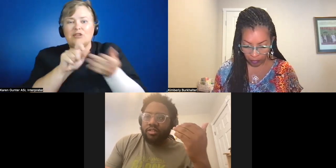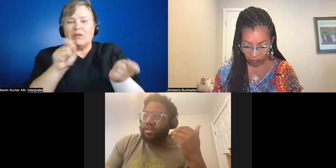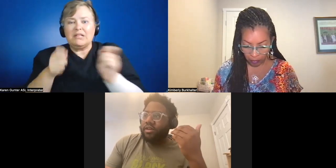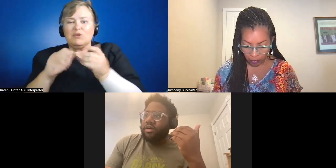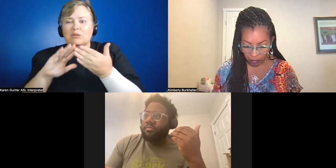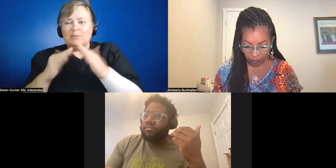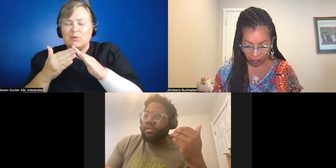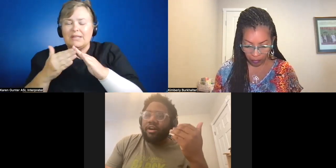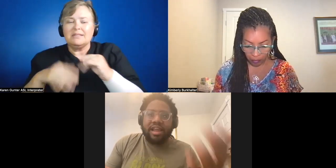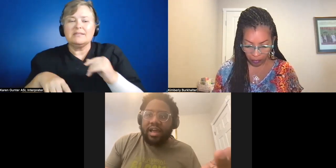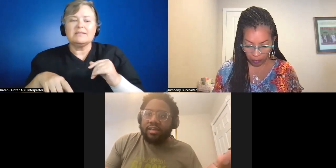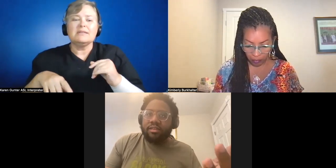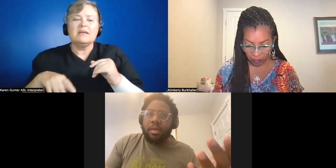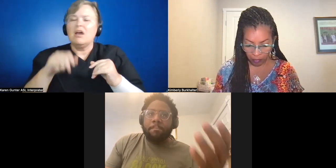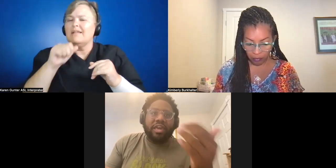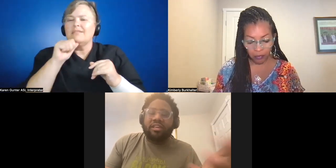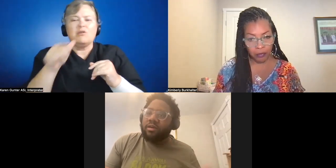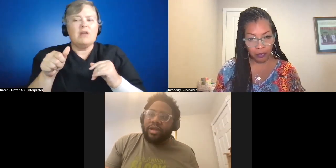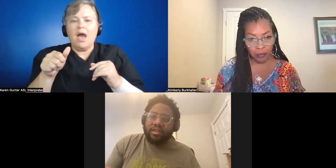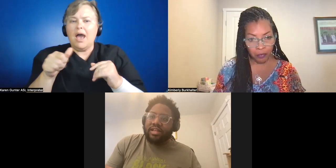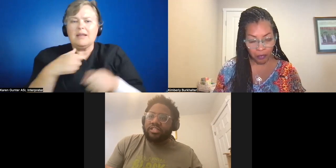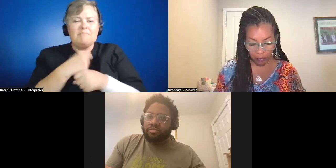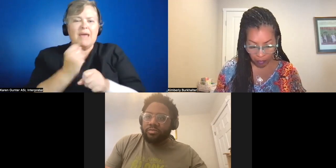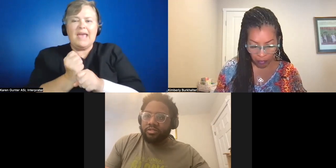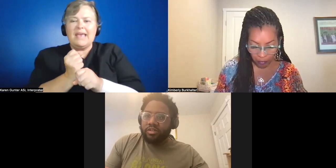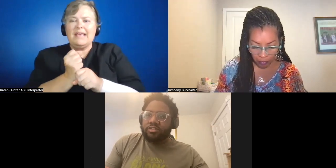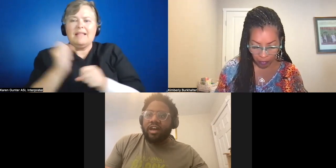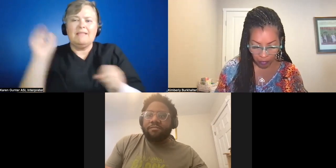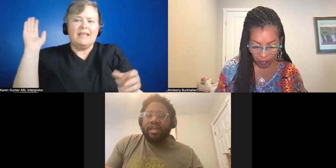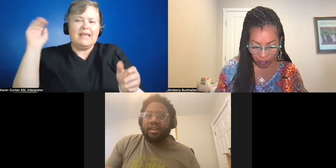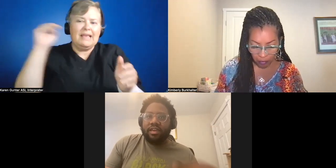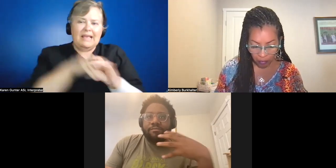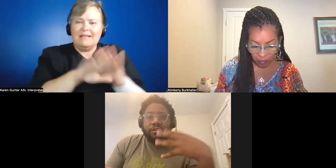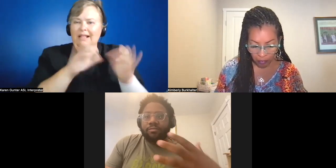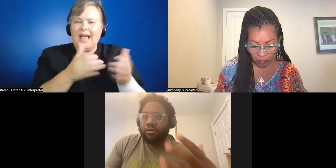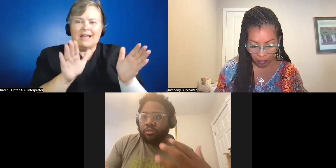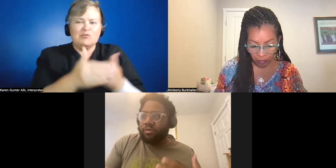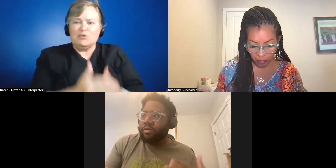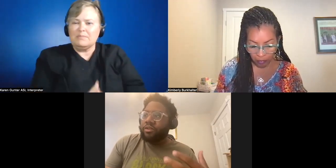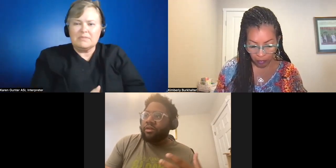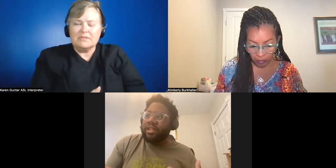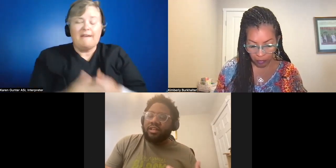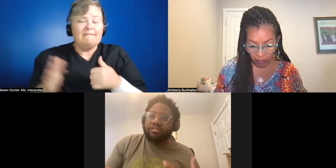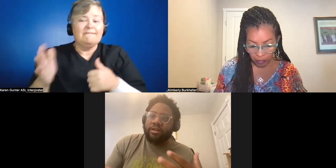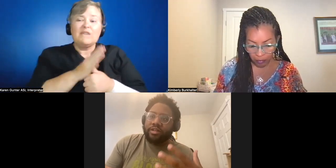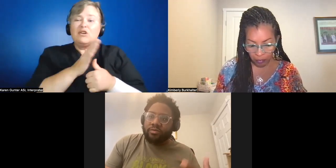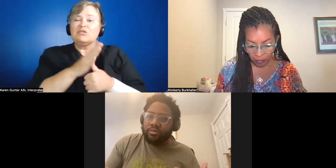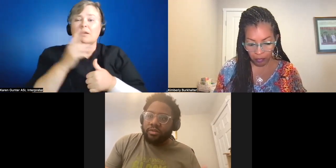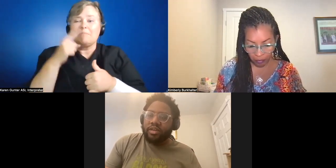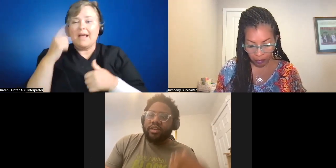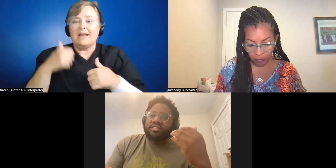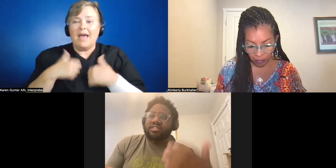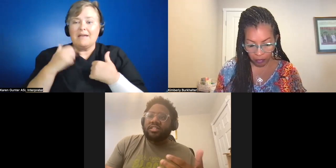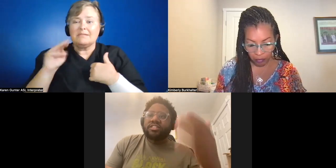and are not making their way in the classrooms. So I feel like first and foremost, for what we do at Black Lives Matter at